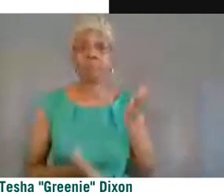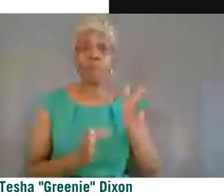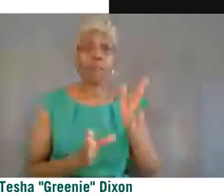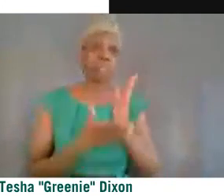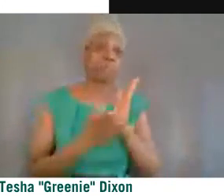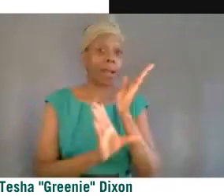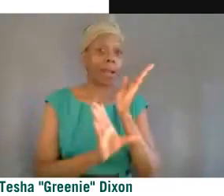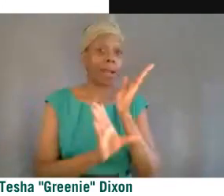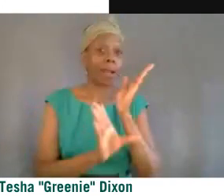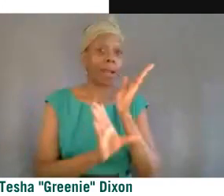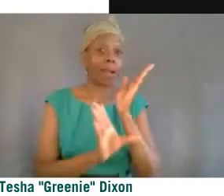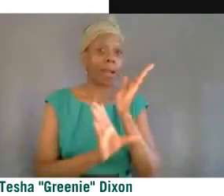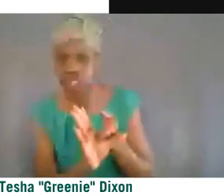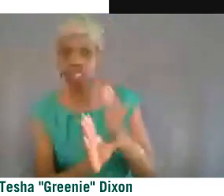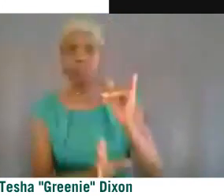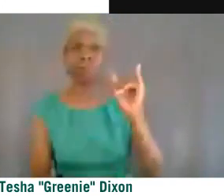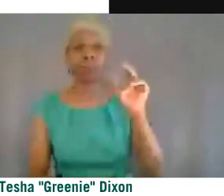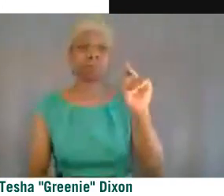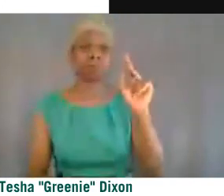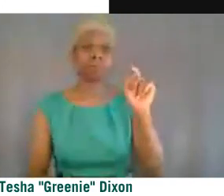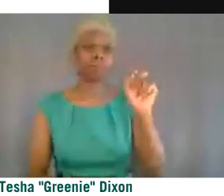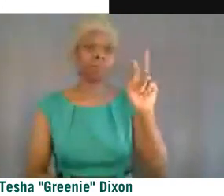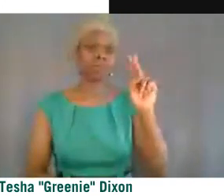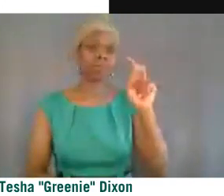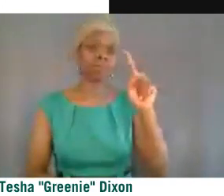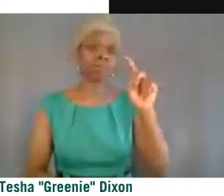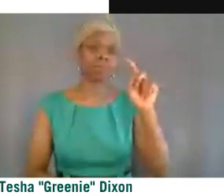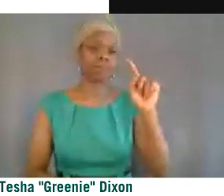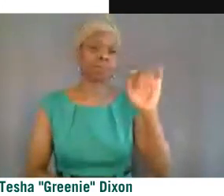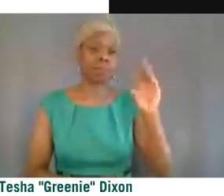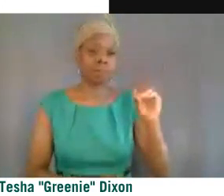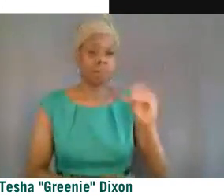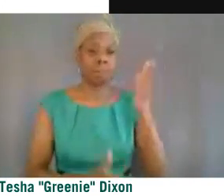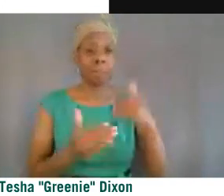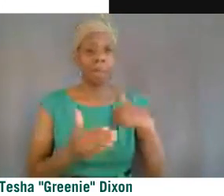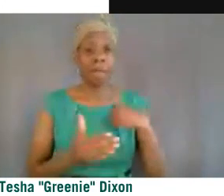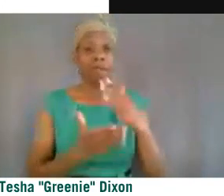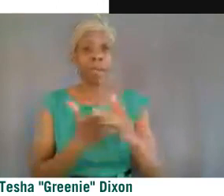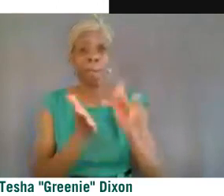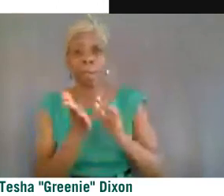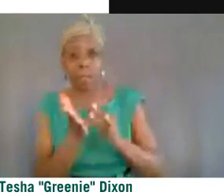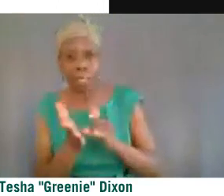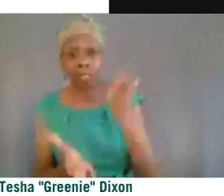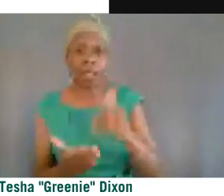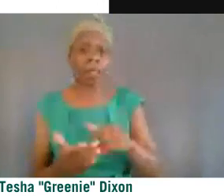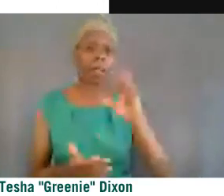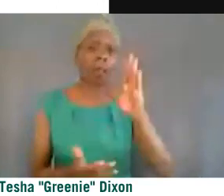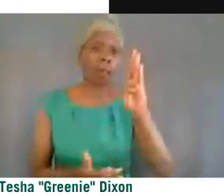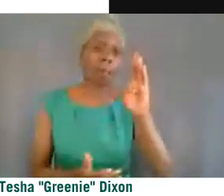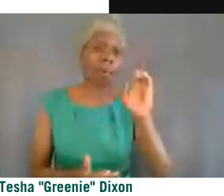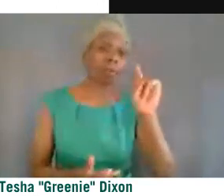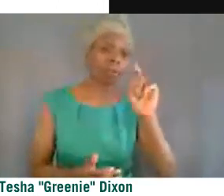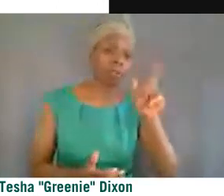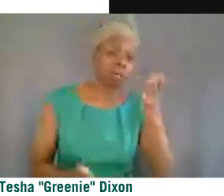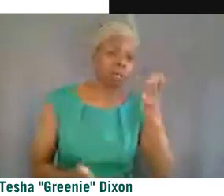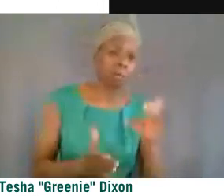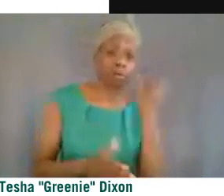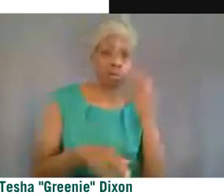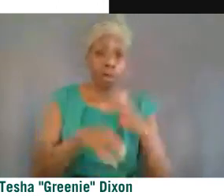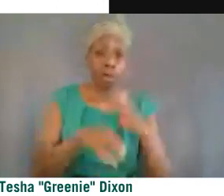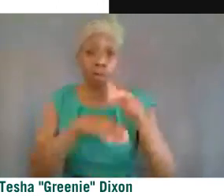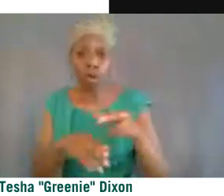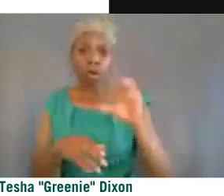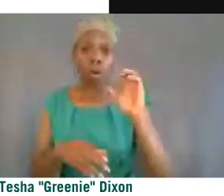get into this somewhat about whether it's a medication or Botox, or whether we refer to an orthopedic surgeon or a